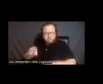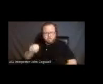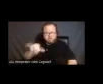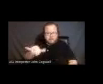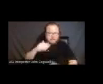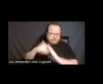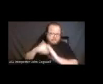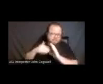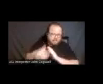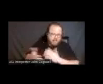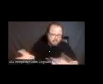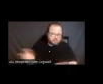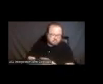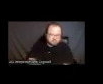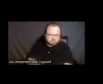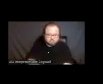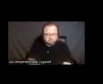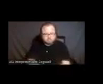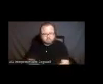email distributions.